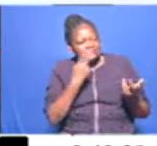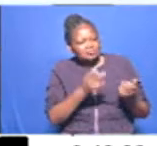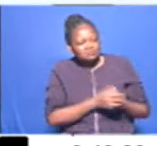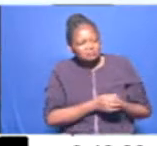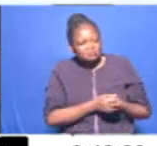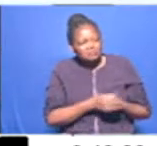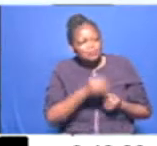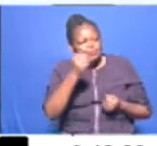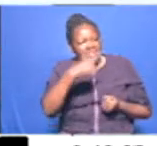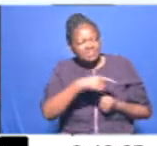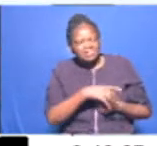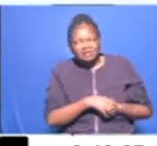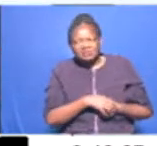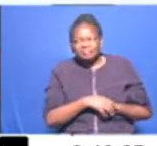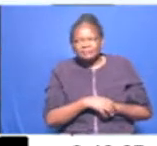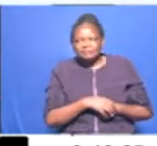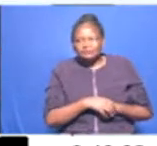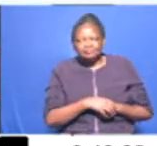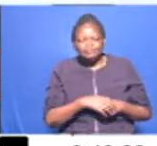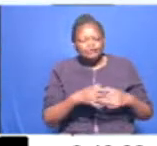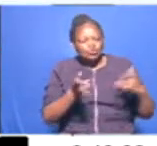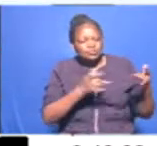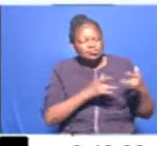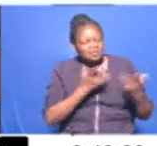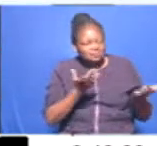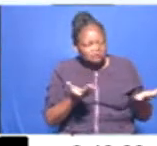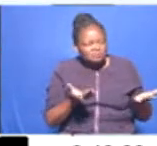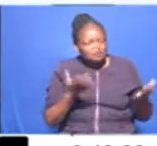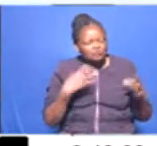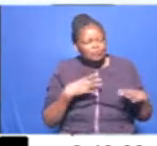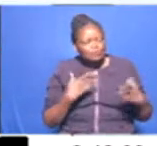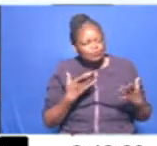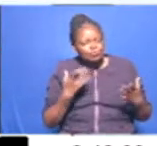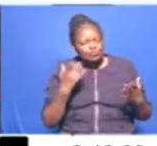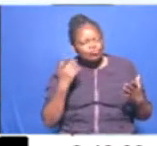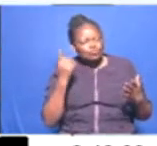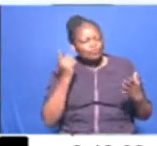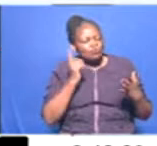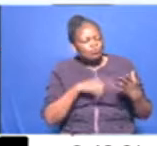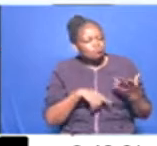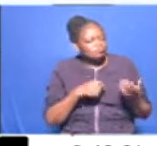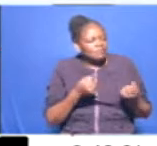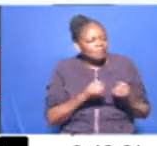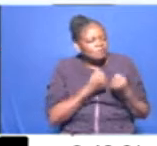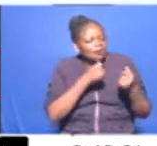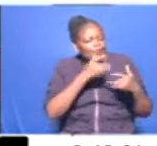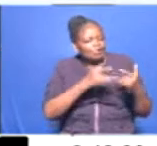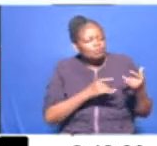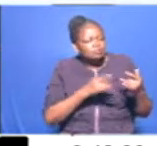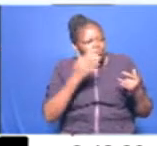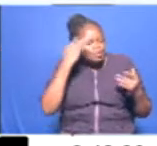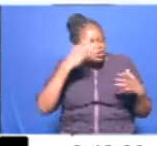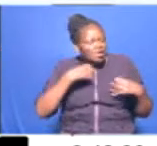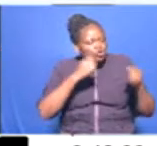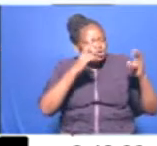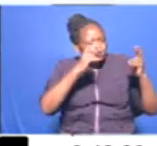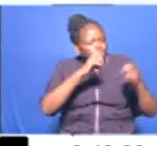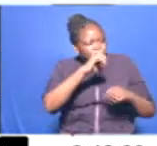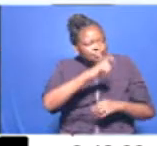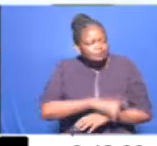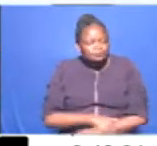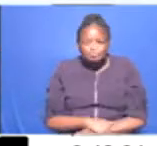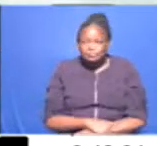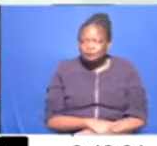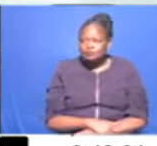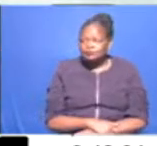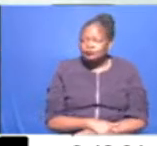month, you're looking at the numbers, you're looking at the trends. What are they telling us with regards to mental health issues? Let's